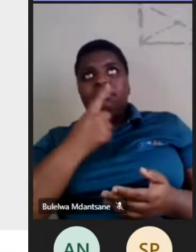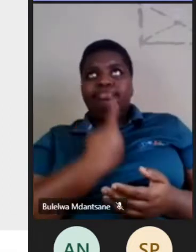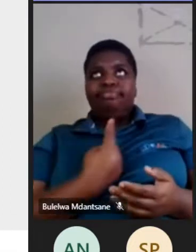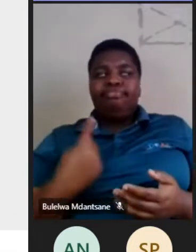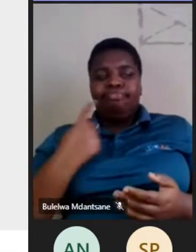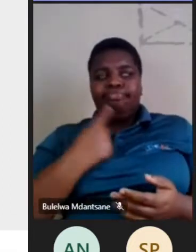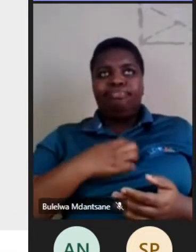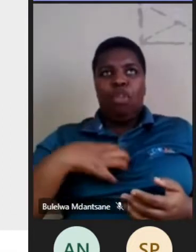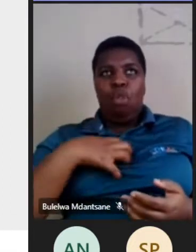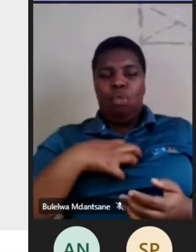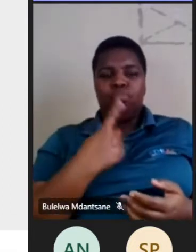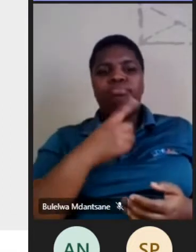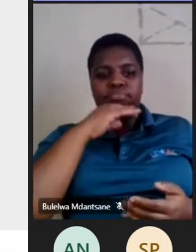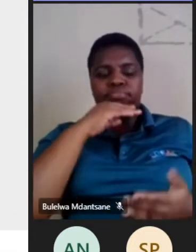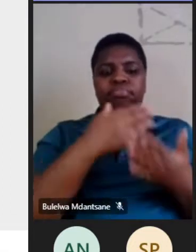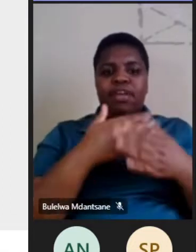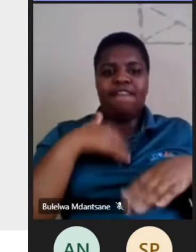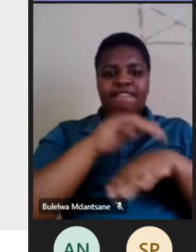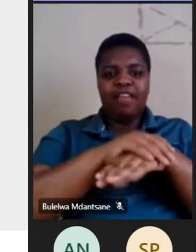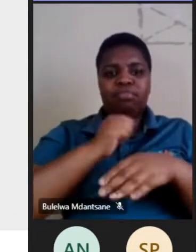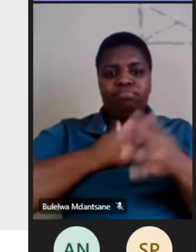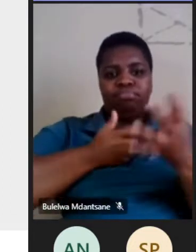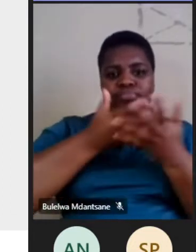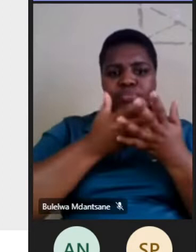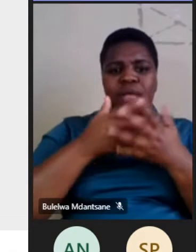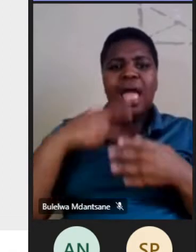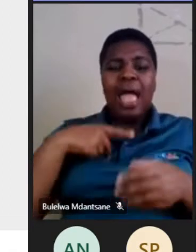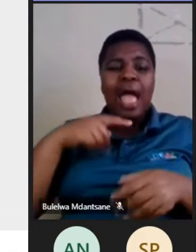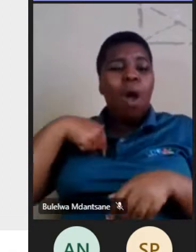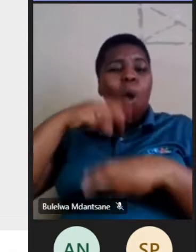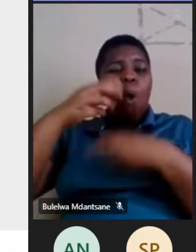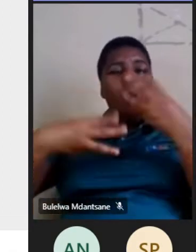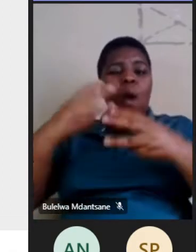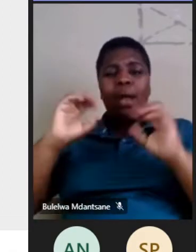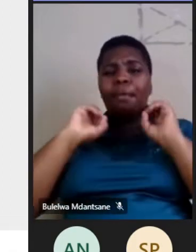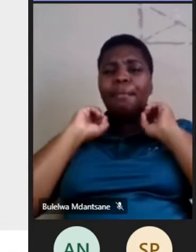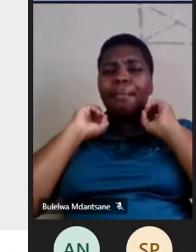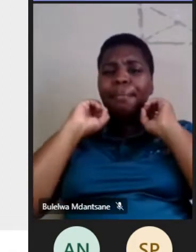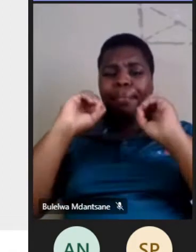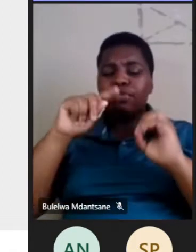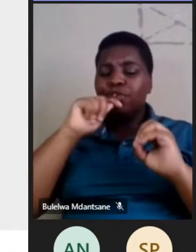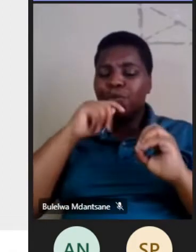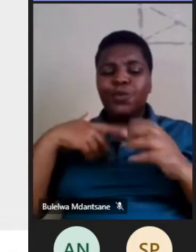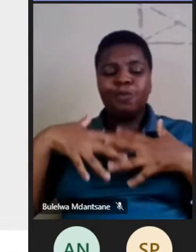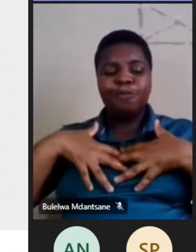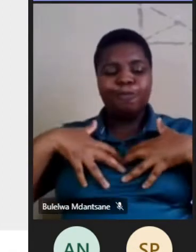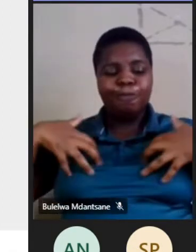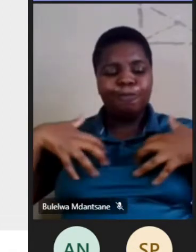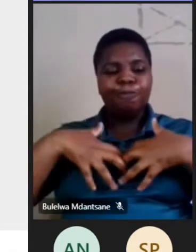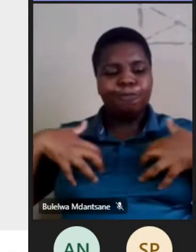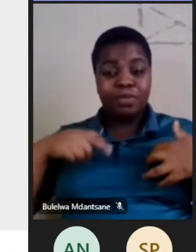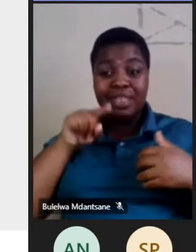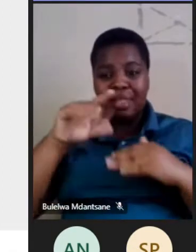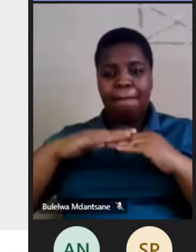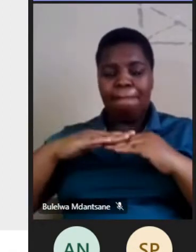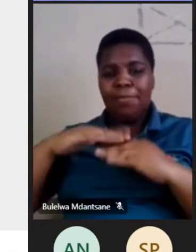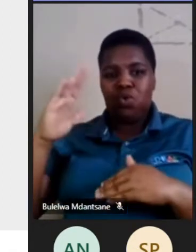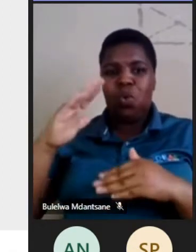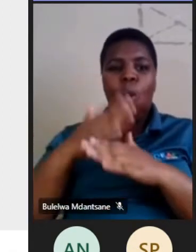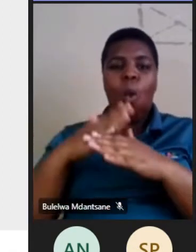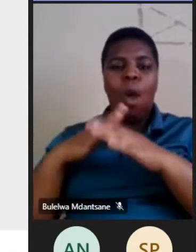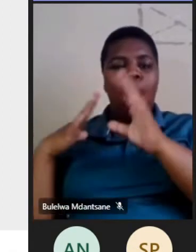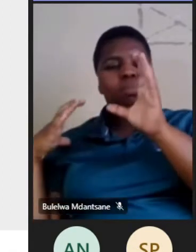the future and not being employed depresses me. Not knowing what to expect stresses me. Workload at a new